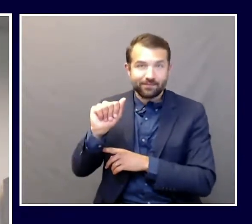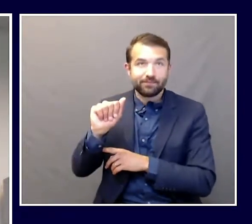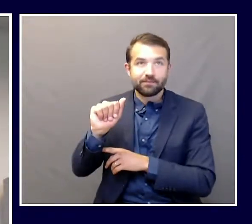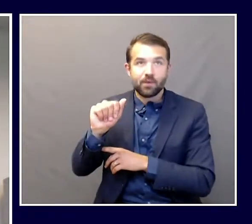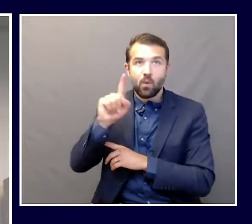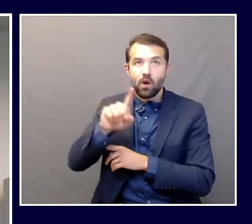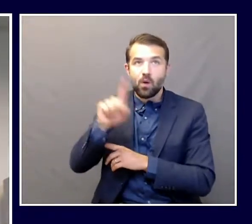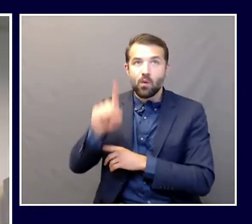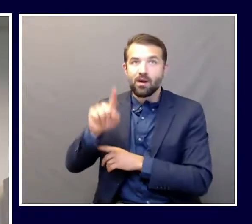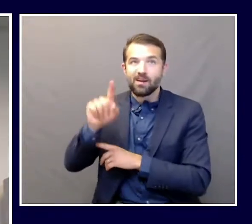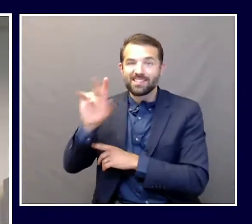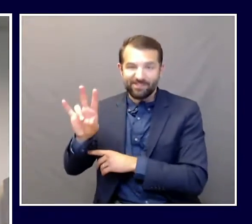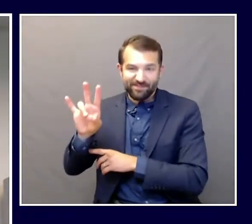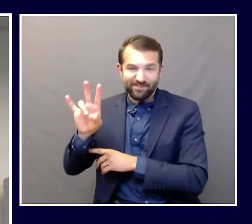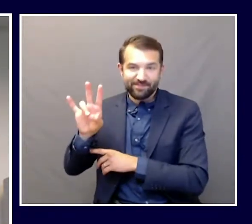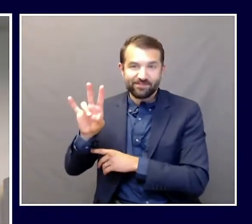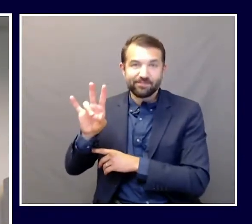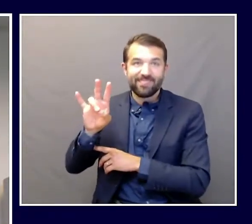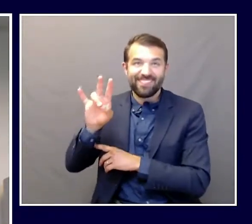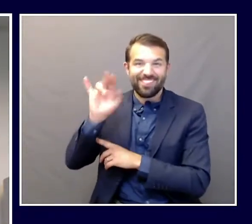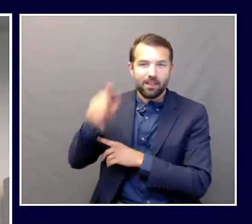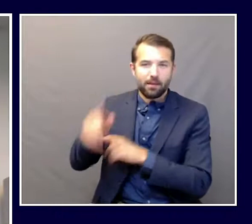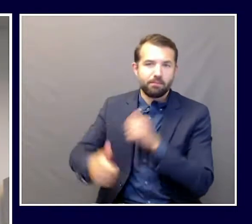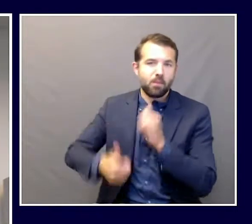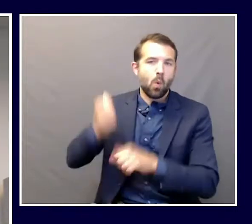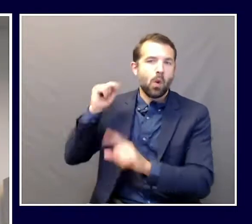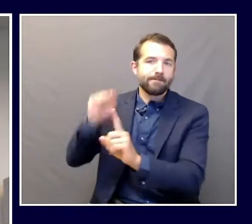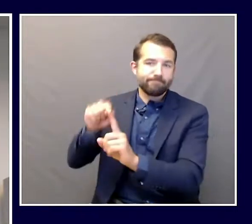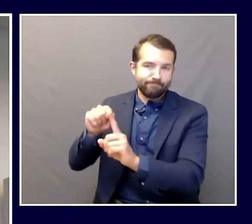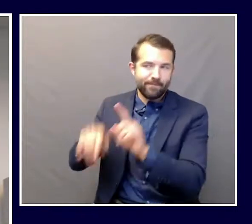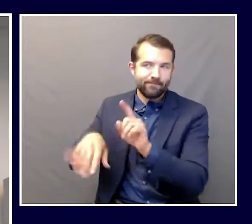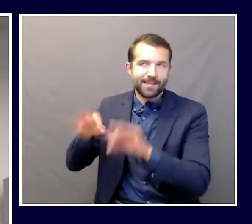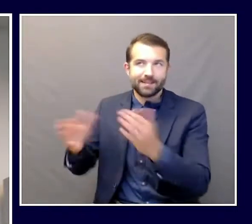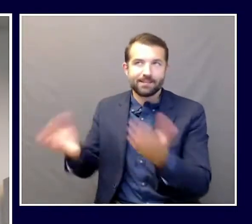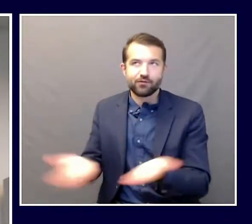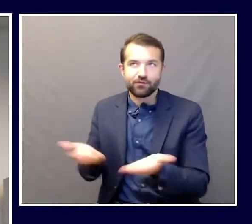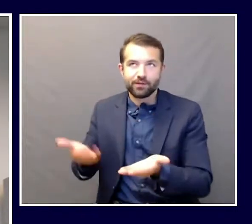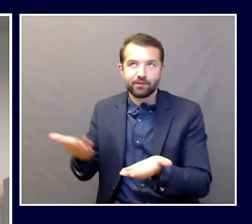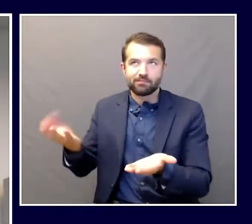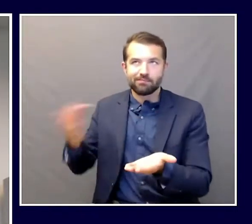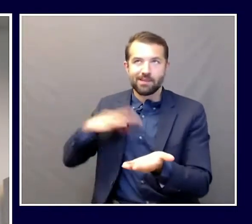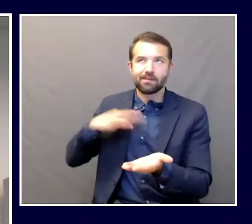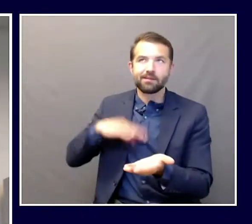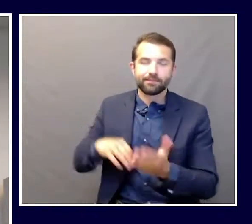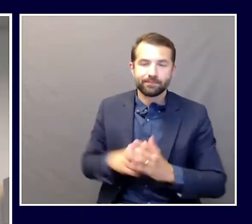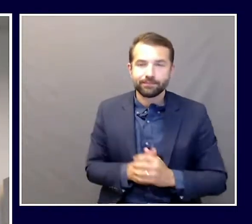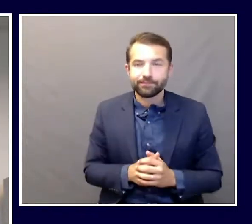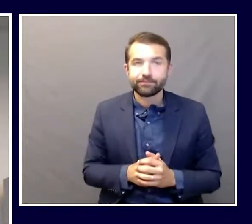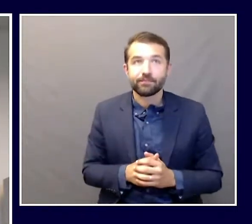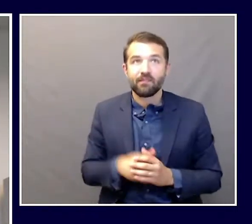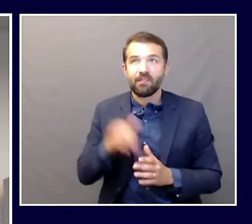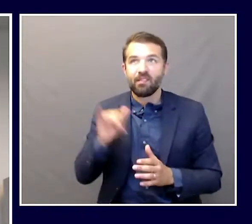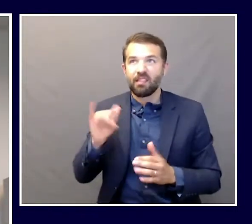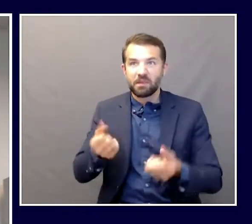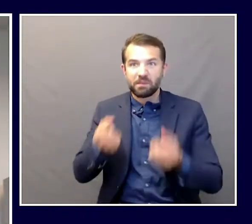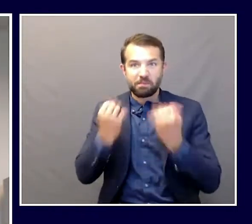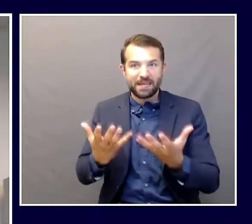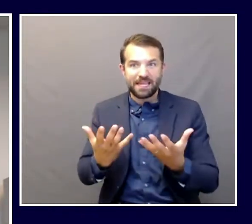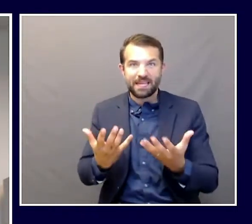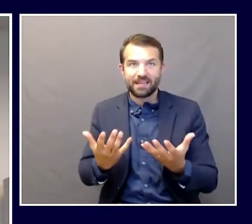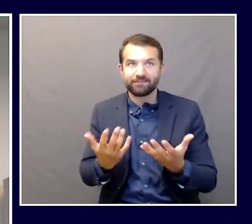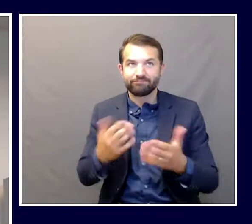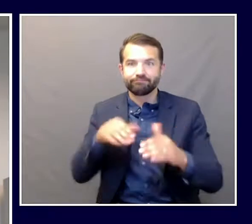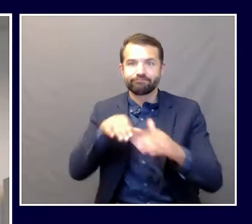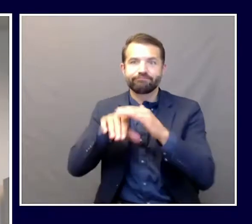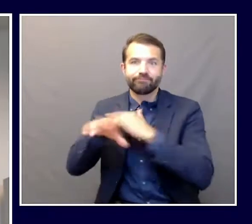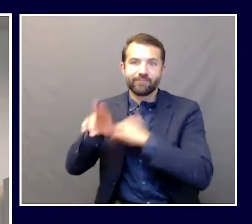most of. The Alpha variant is associated with higher hospitalization rates overall. But to